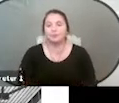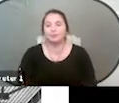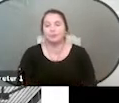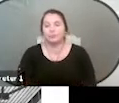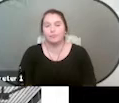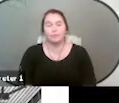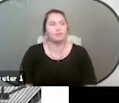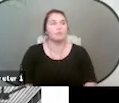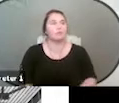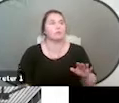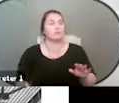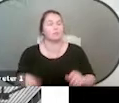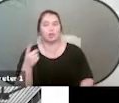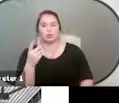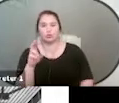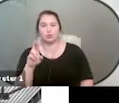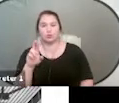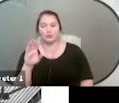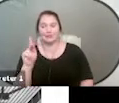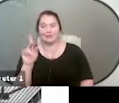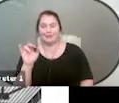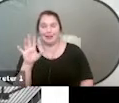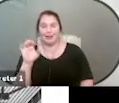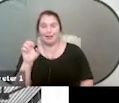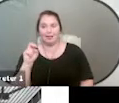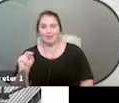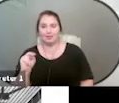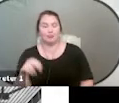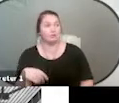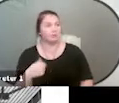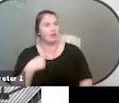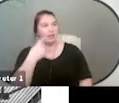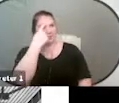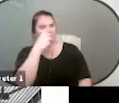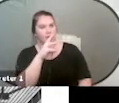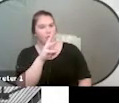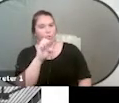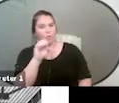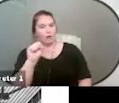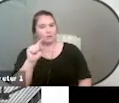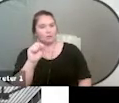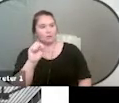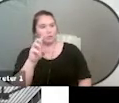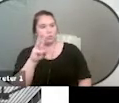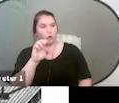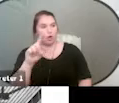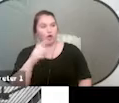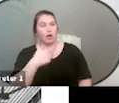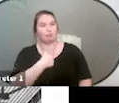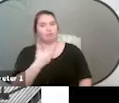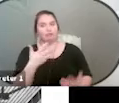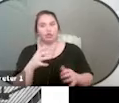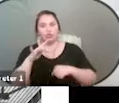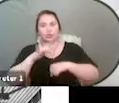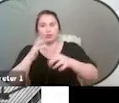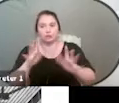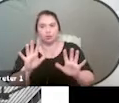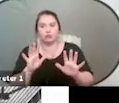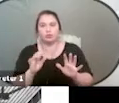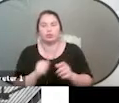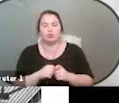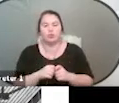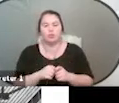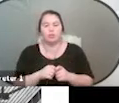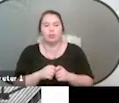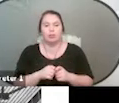I think on the Westwood campus, which I had the opportunity to tour, I wasn't a part of these